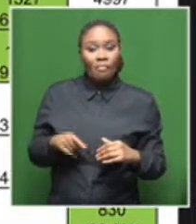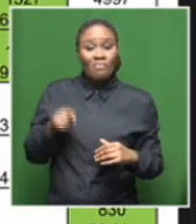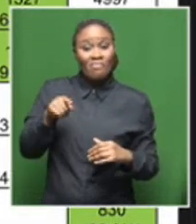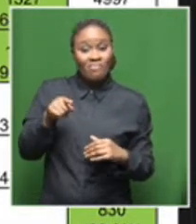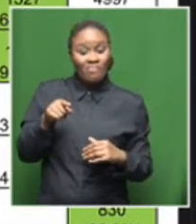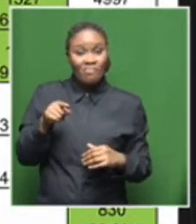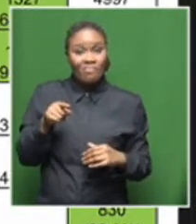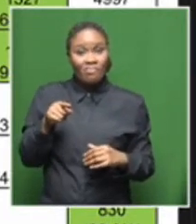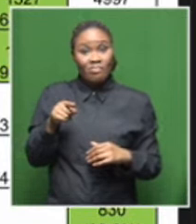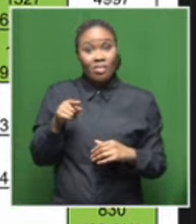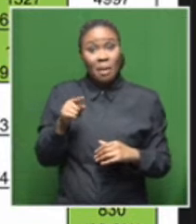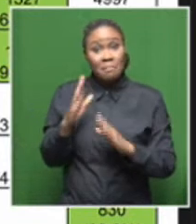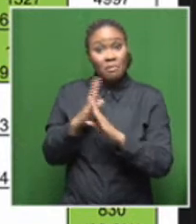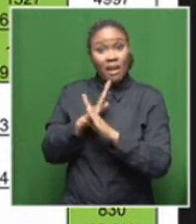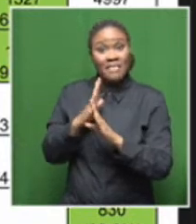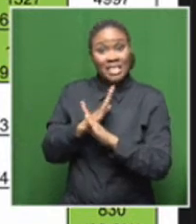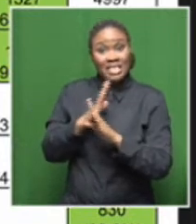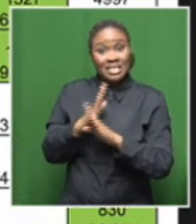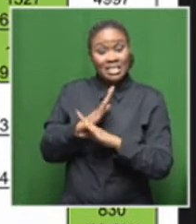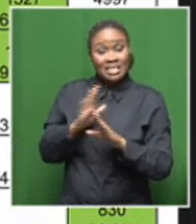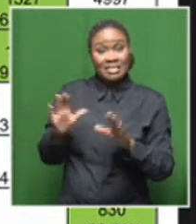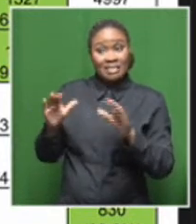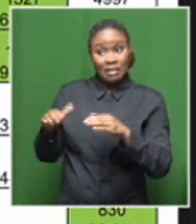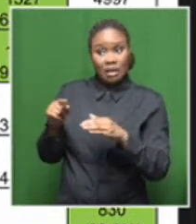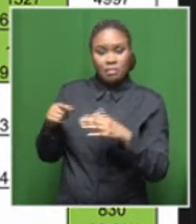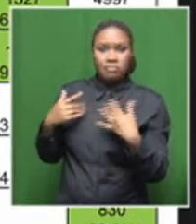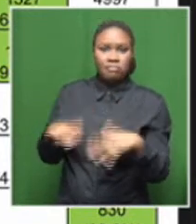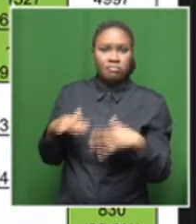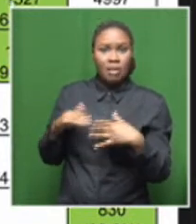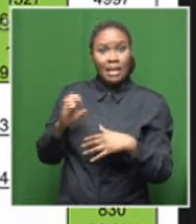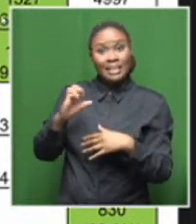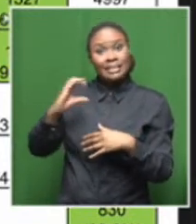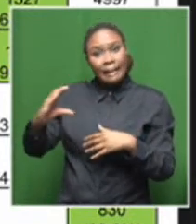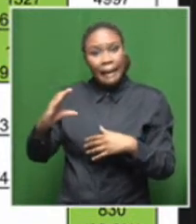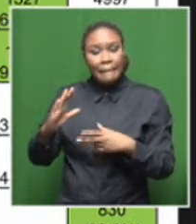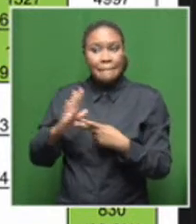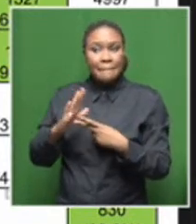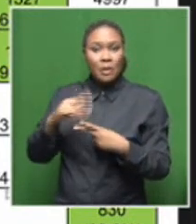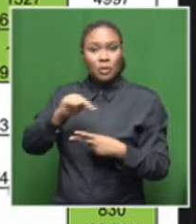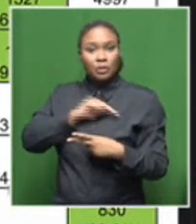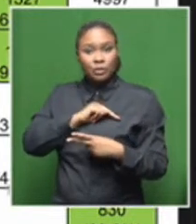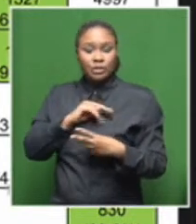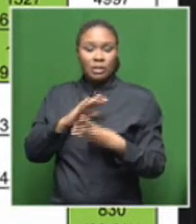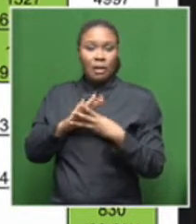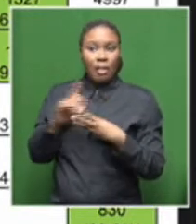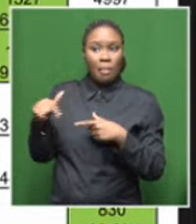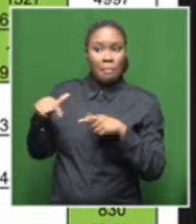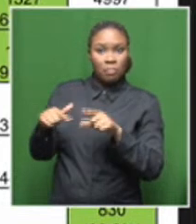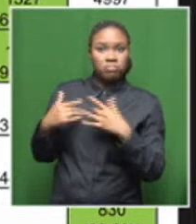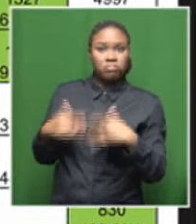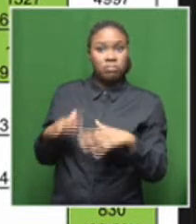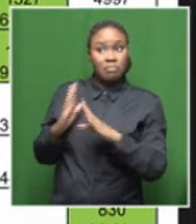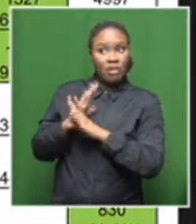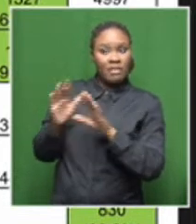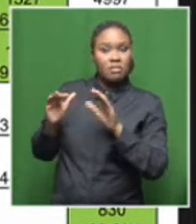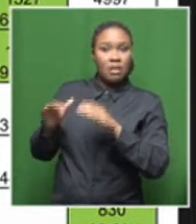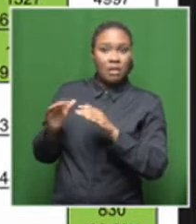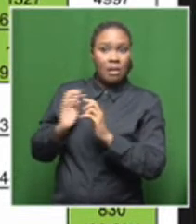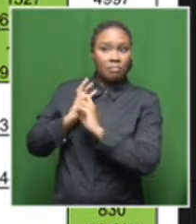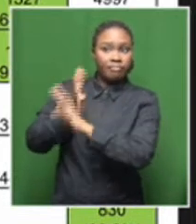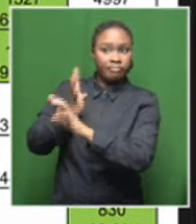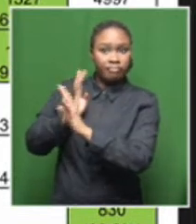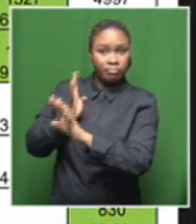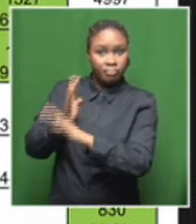And in the private sector, one saw massive growth in the Eastern Cape, KwaZulu-Natal, and Limpopo. And in the Western Cape